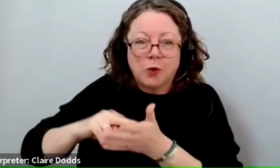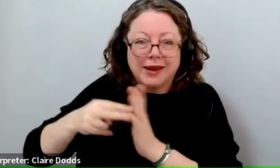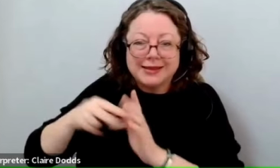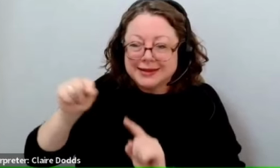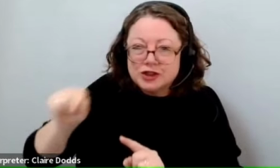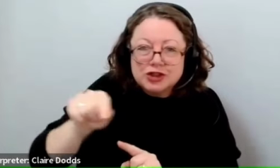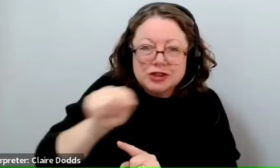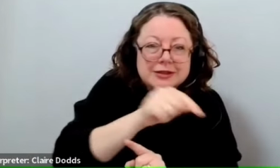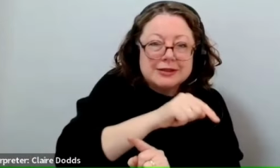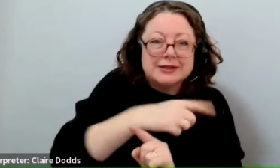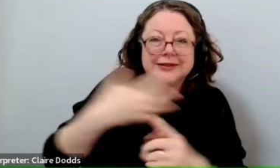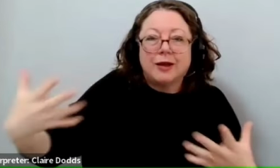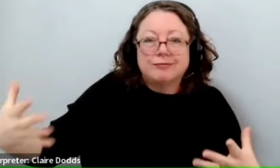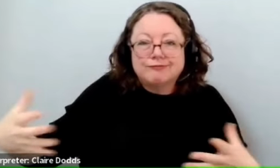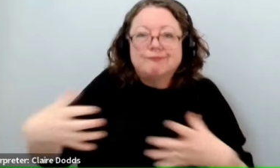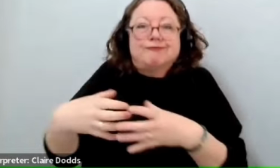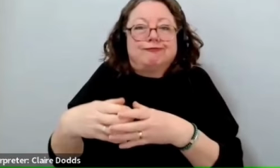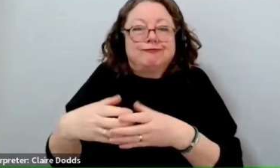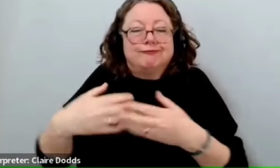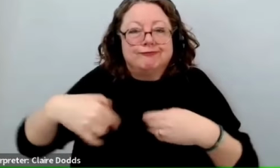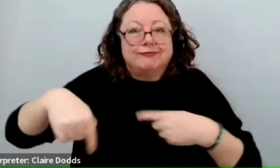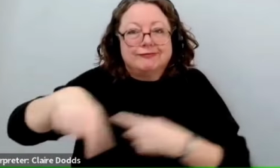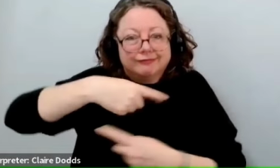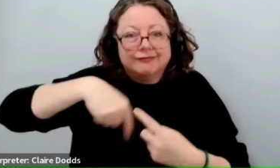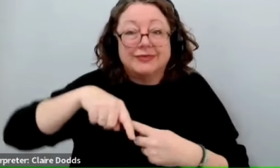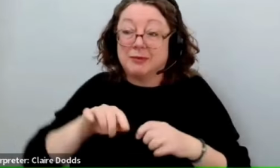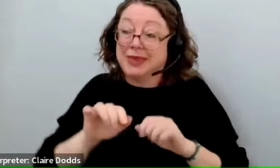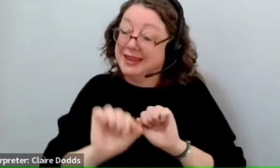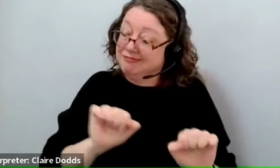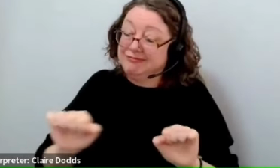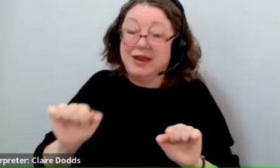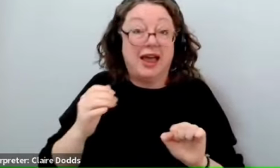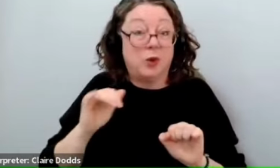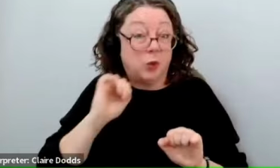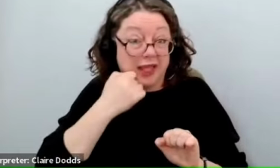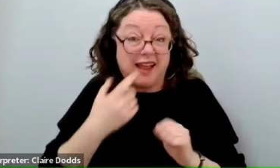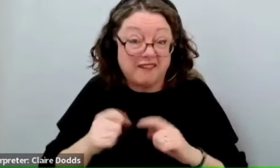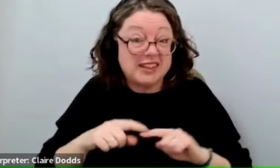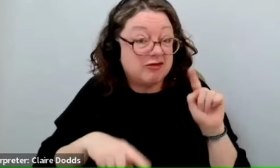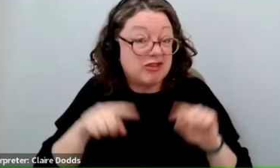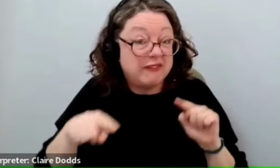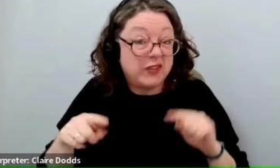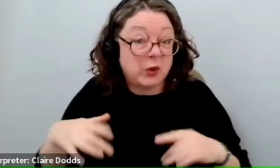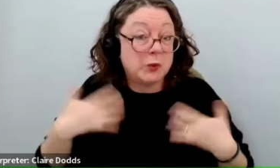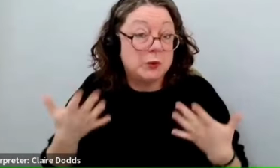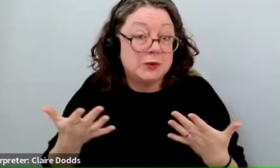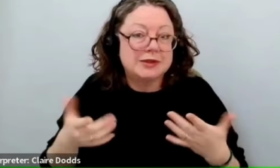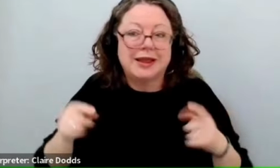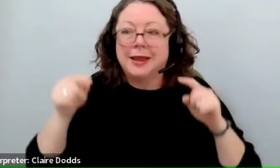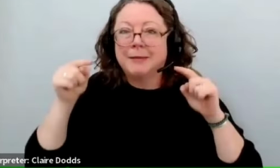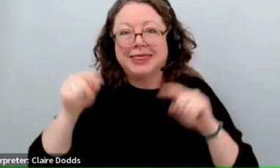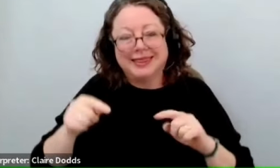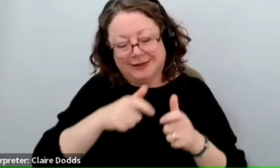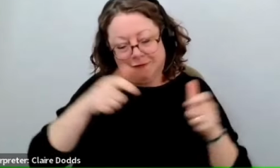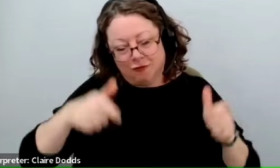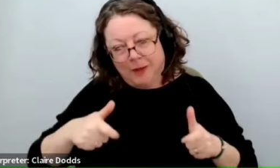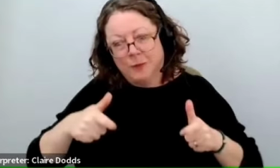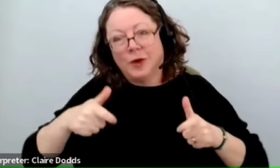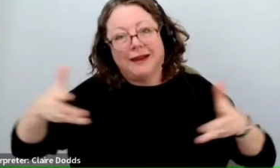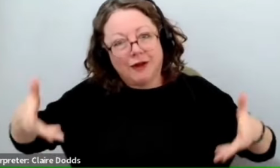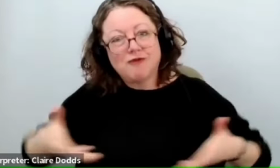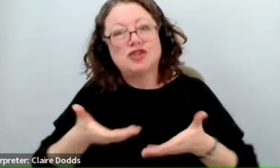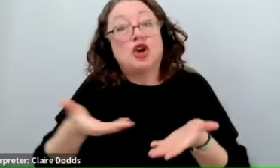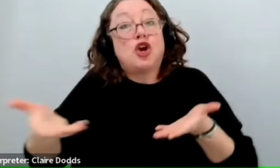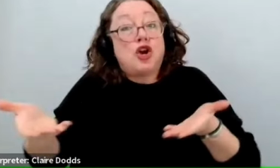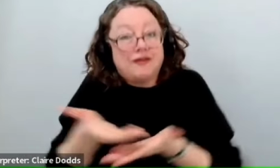organisations who may all have their different views about things. I think this sort of a framework that is driven by